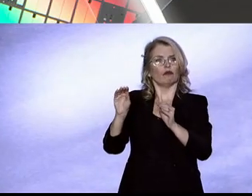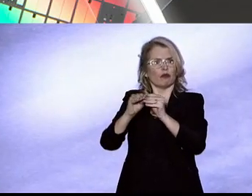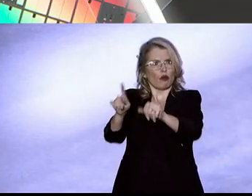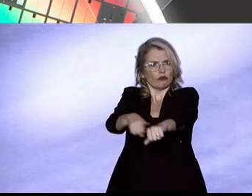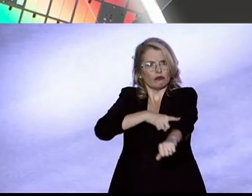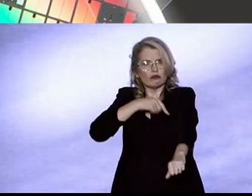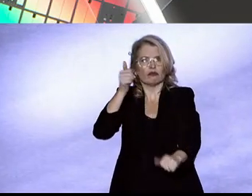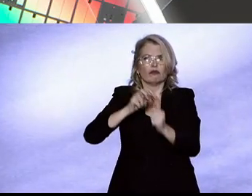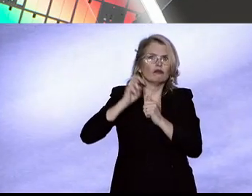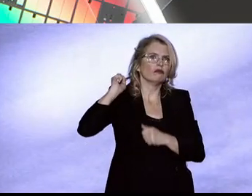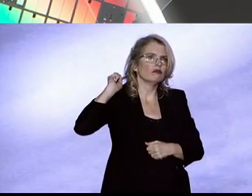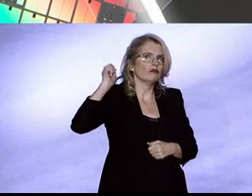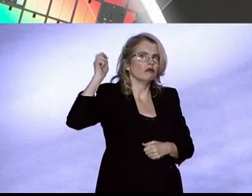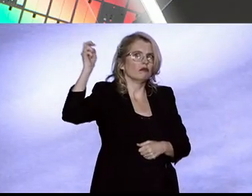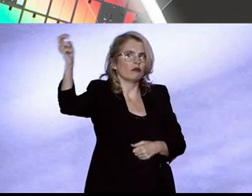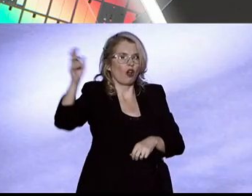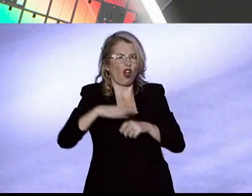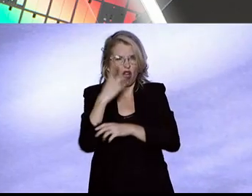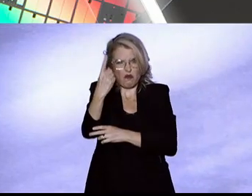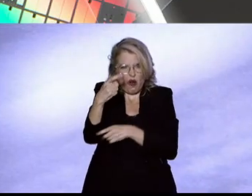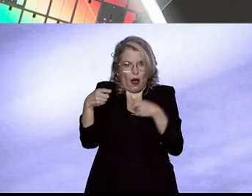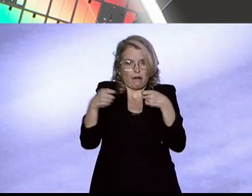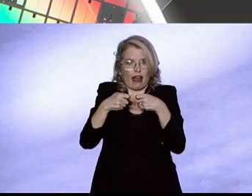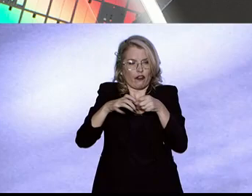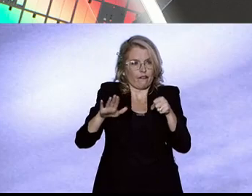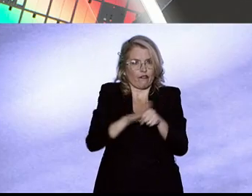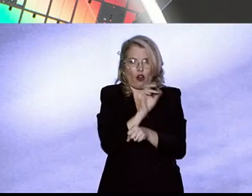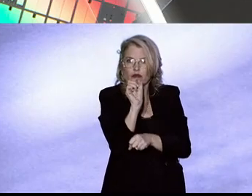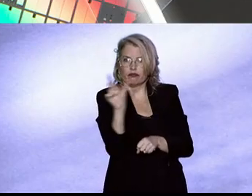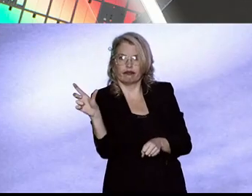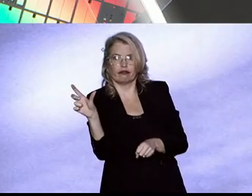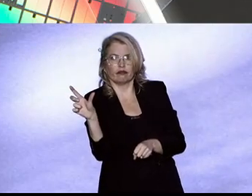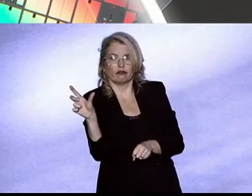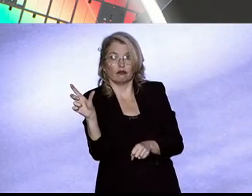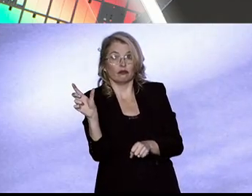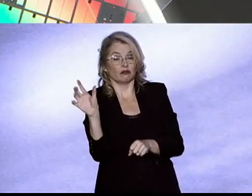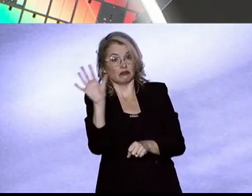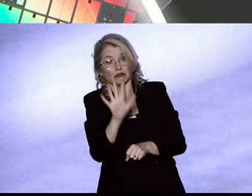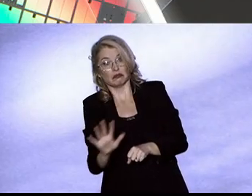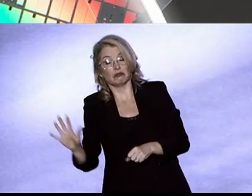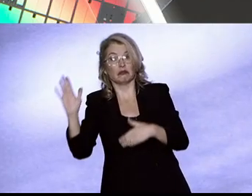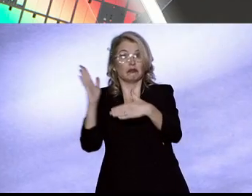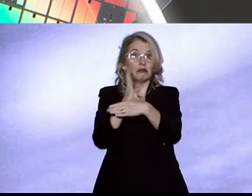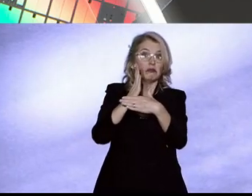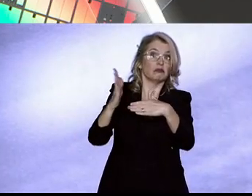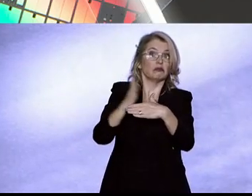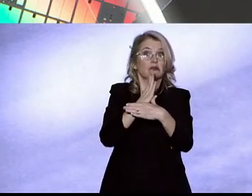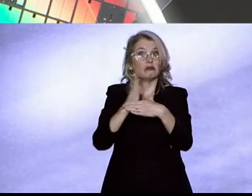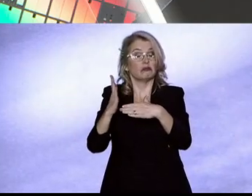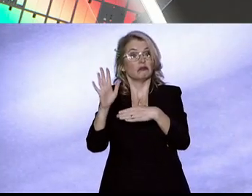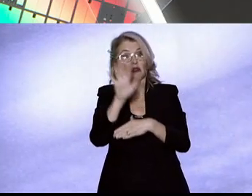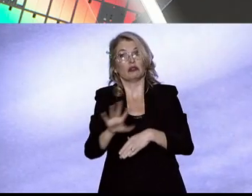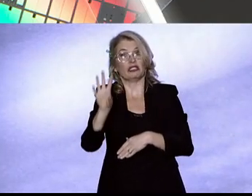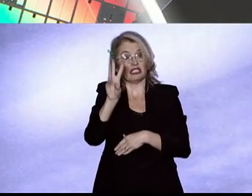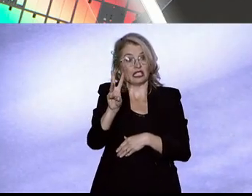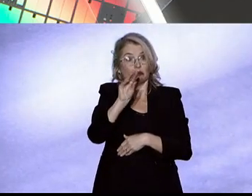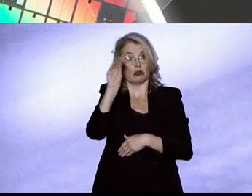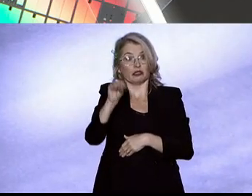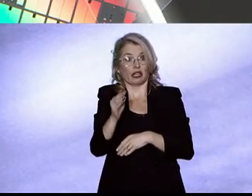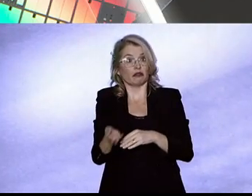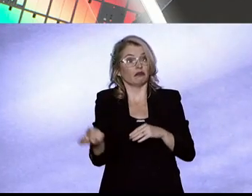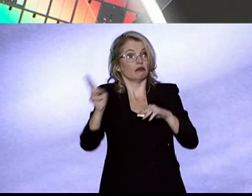longer distances on a single battery charge. On average, range is 6%